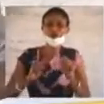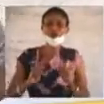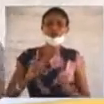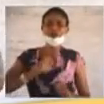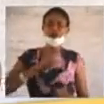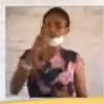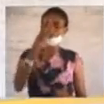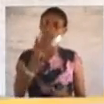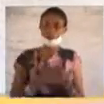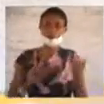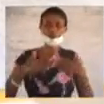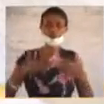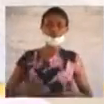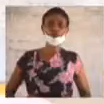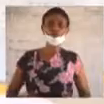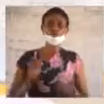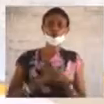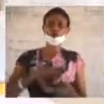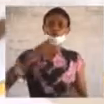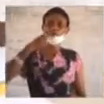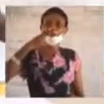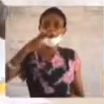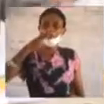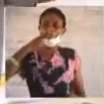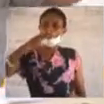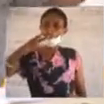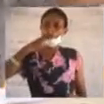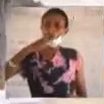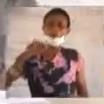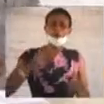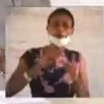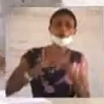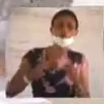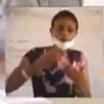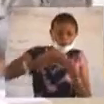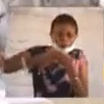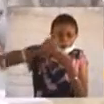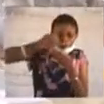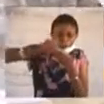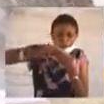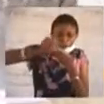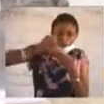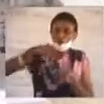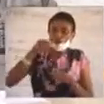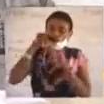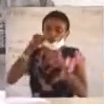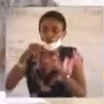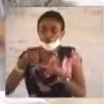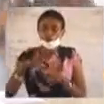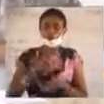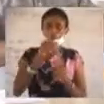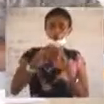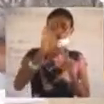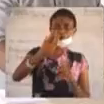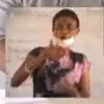how did my father do this thing yesterday? How did my mother do this thing yesterday? So I want to try it. I